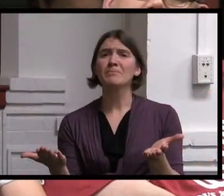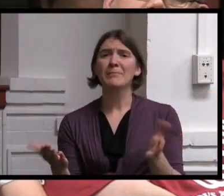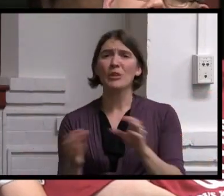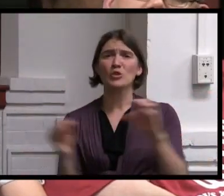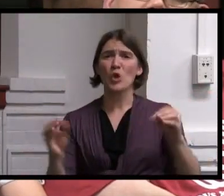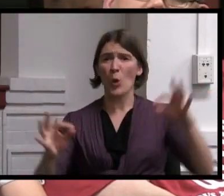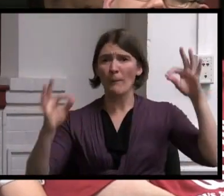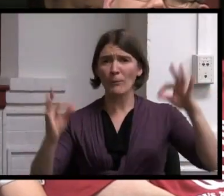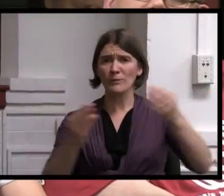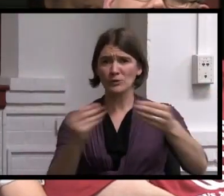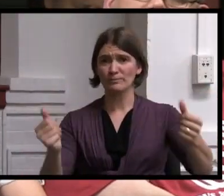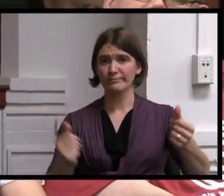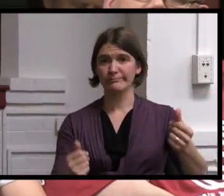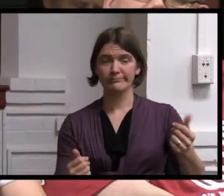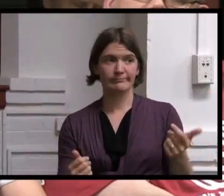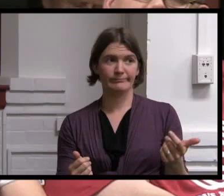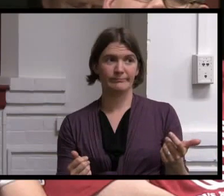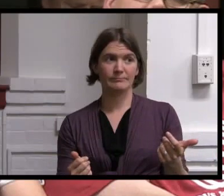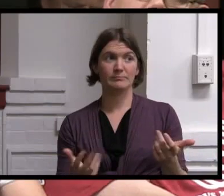this, you know,